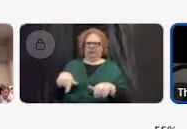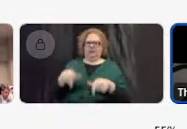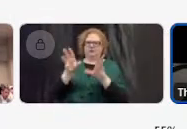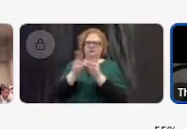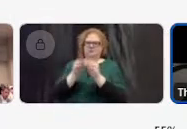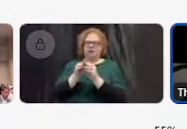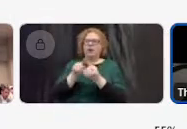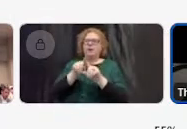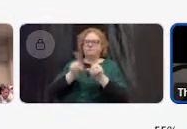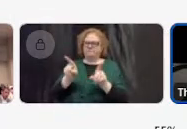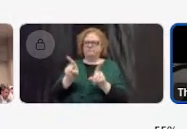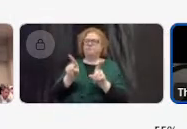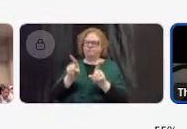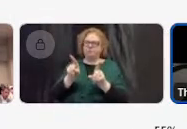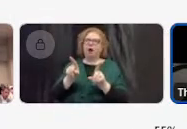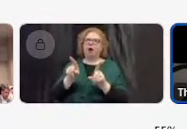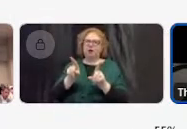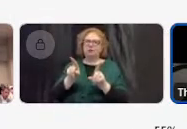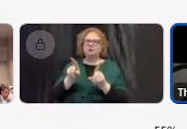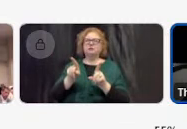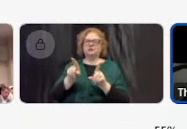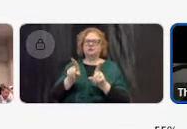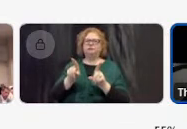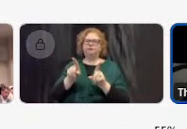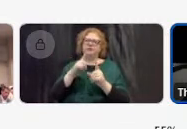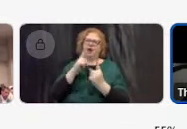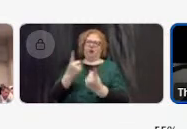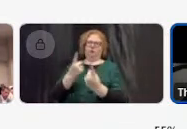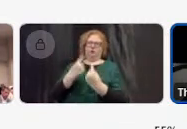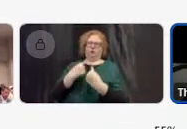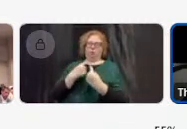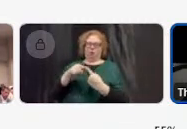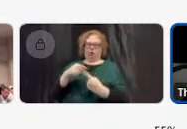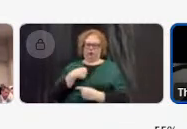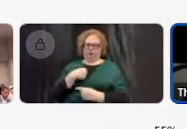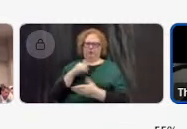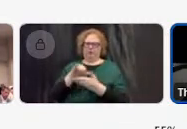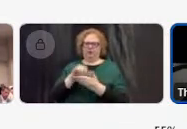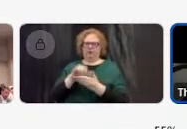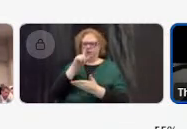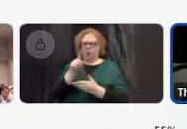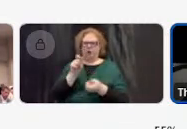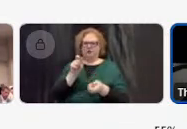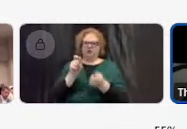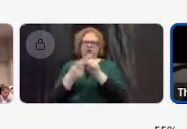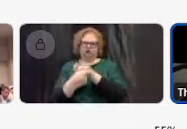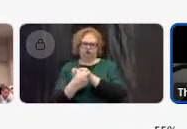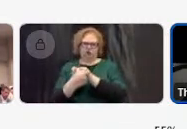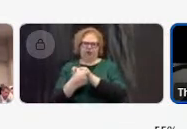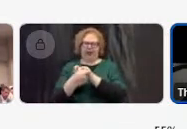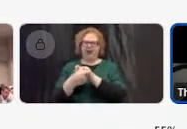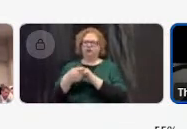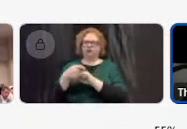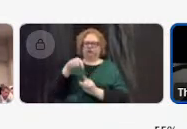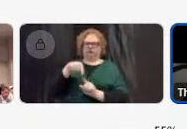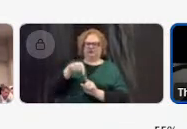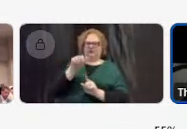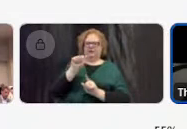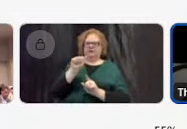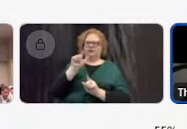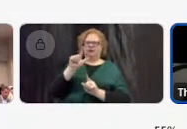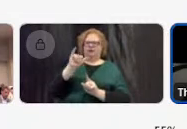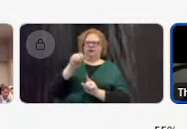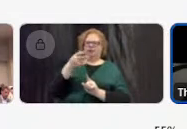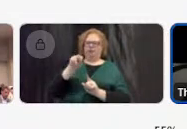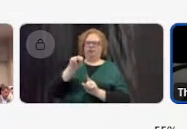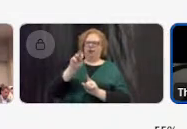me, and I think you should ask this question, that there has been a change in alignment from a street on the master street plan,